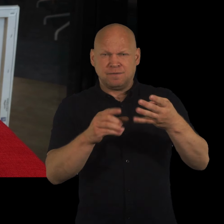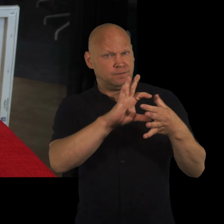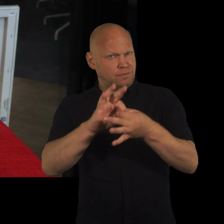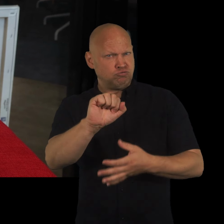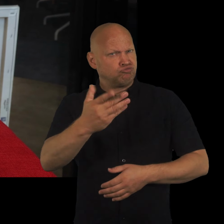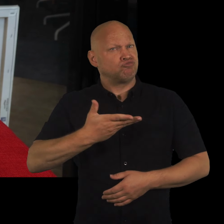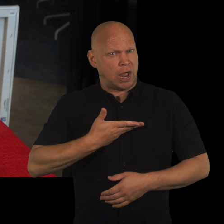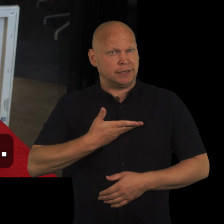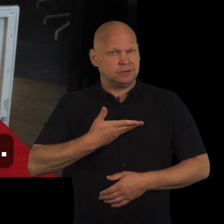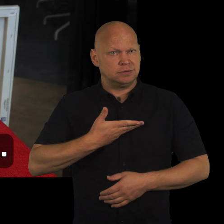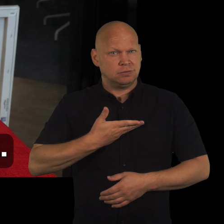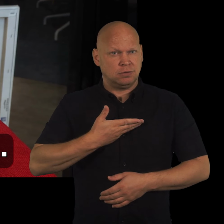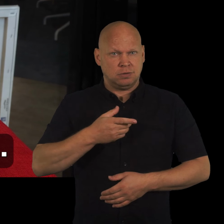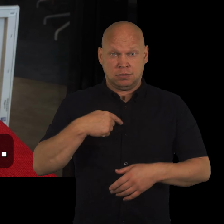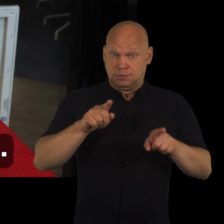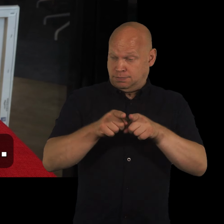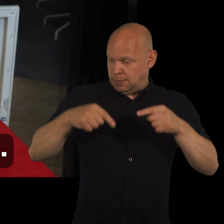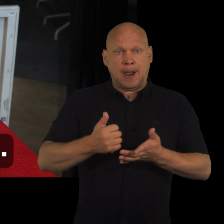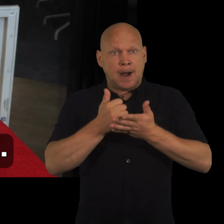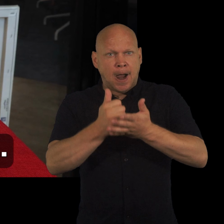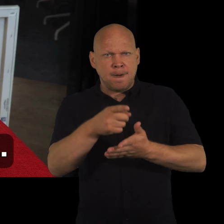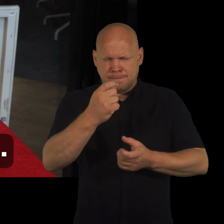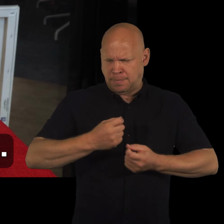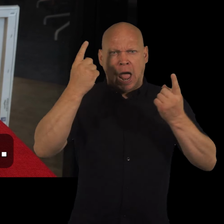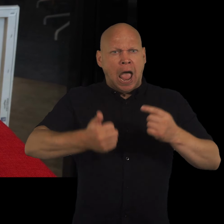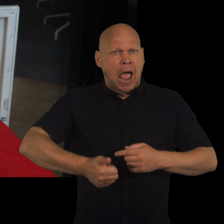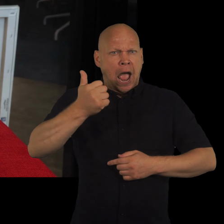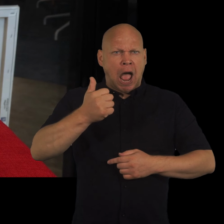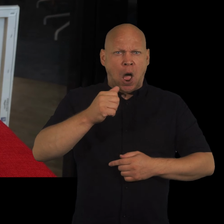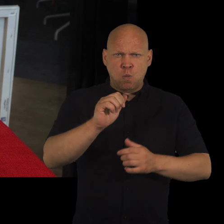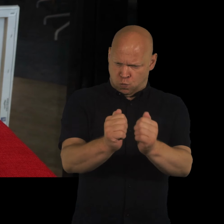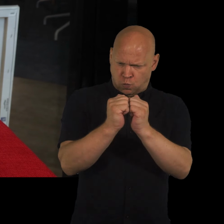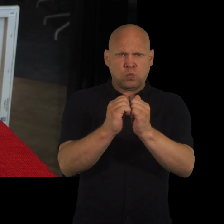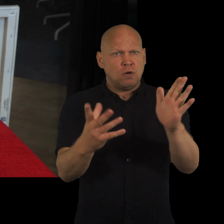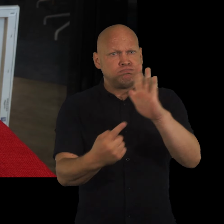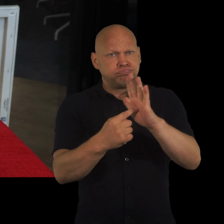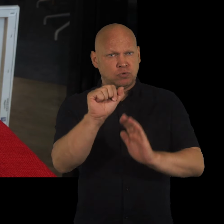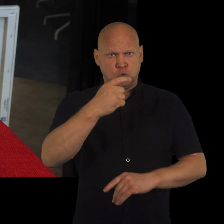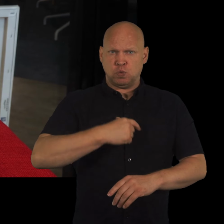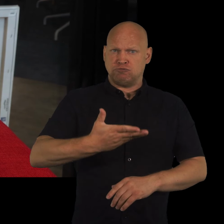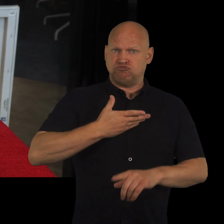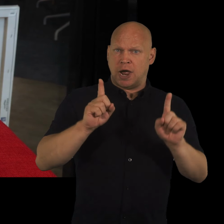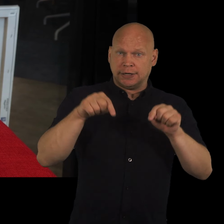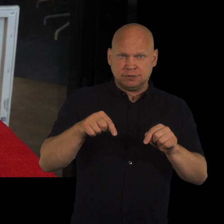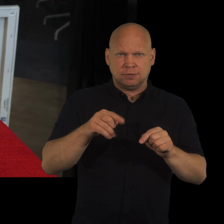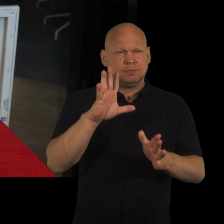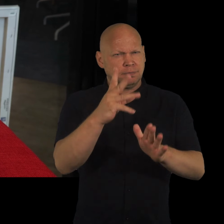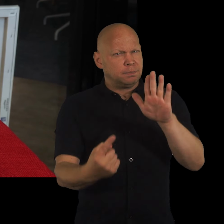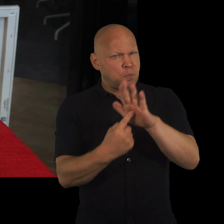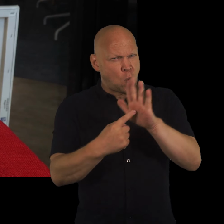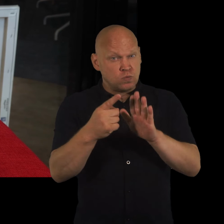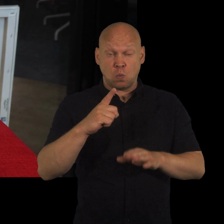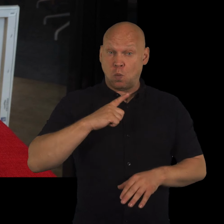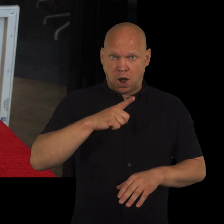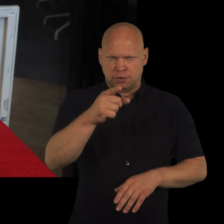your rights. We're also here to help you to understand how valuable and important your human rights are. That's really